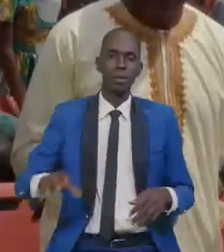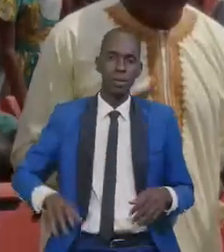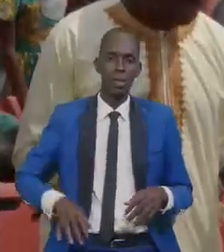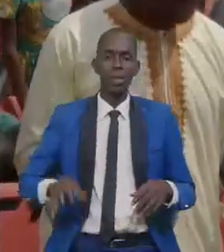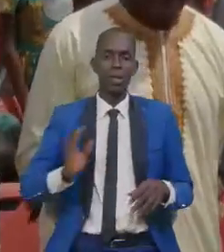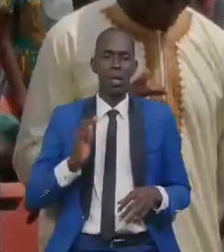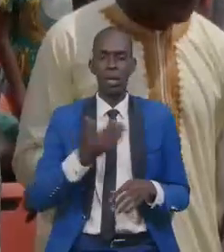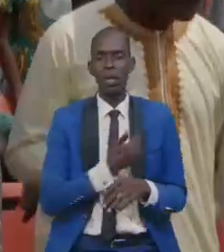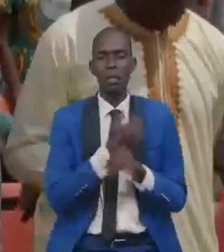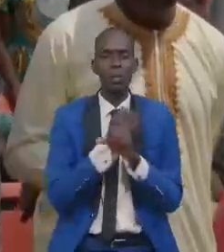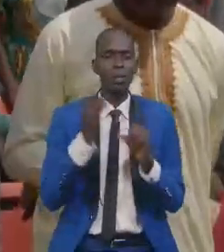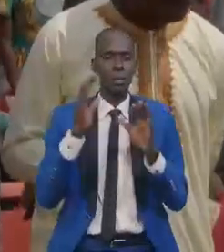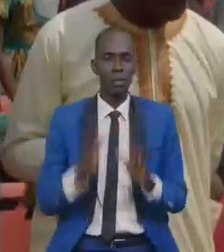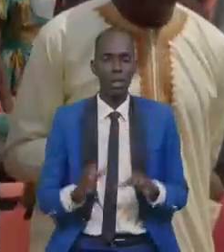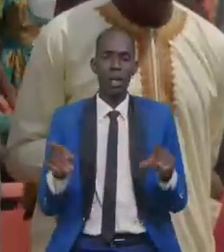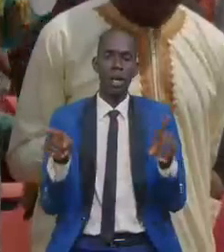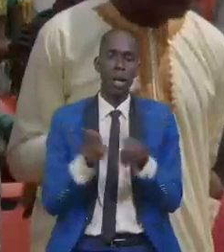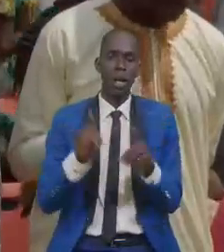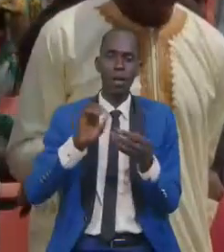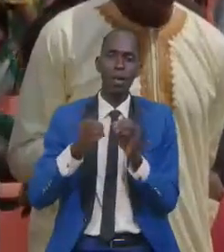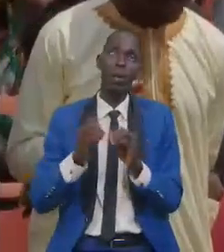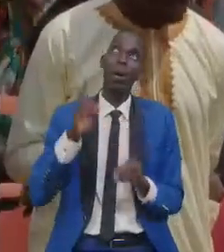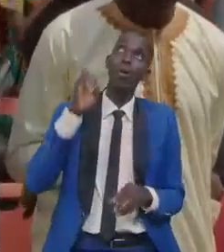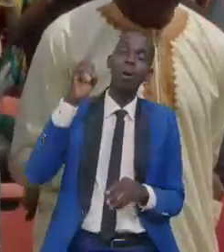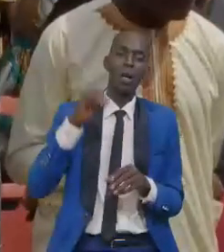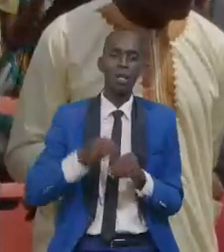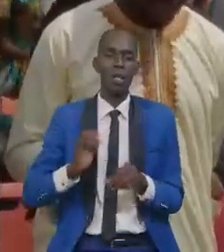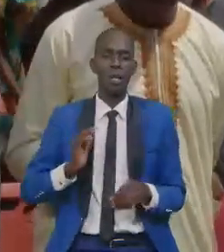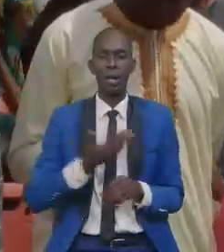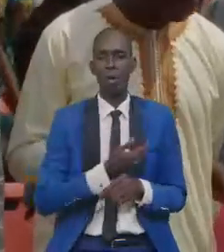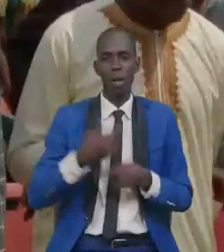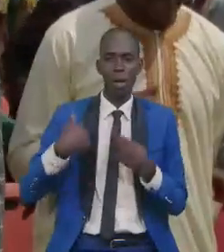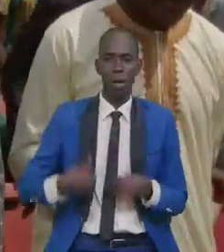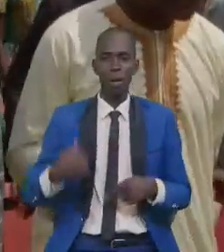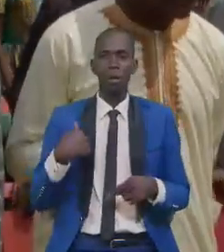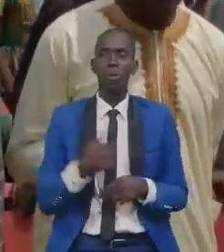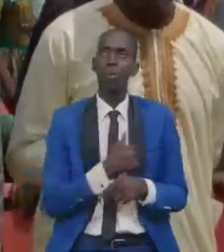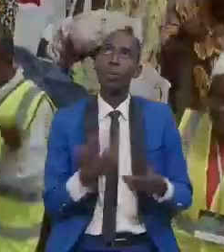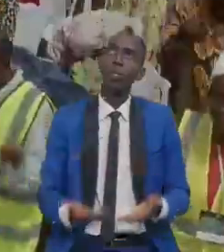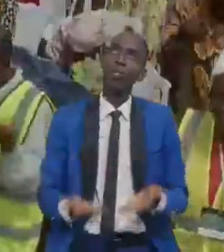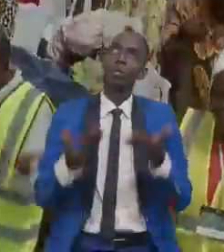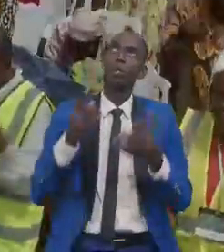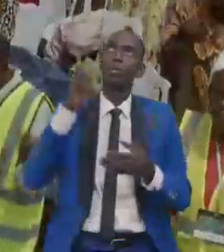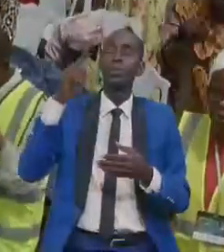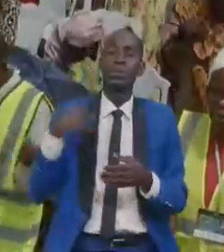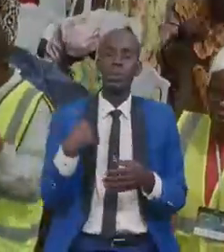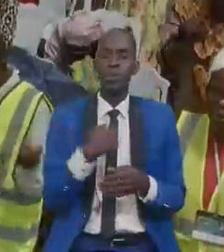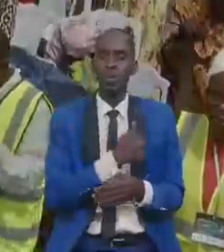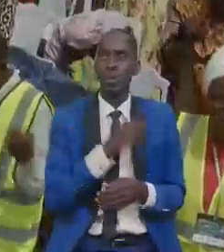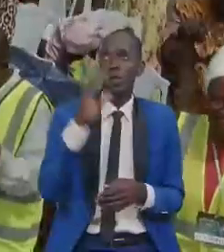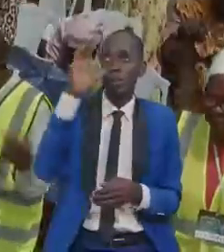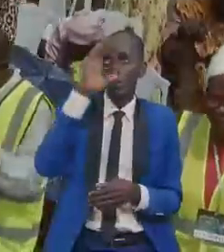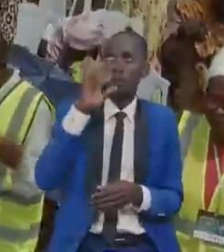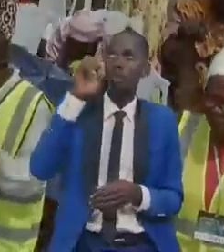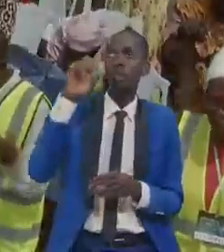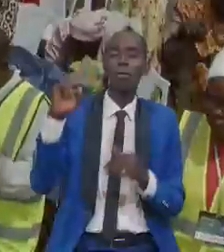Savior, as number one in our heart. We'll exalt him. We'll seek first